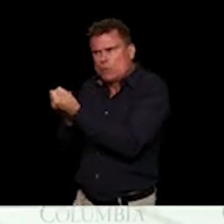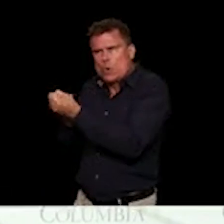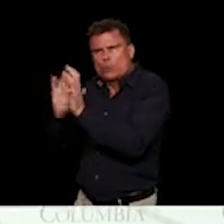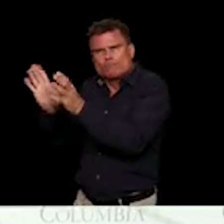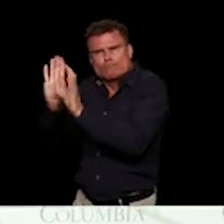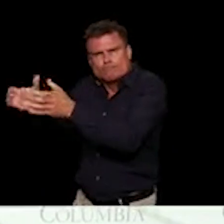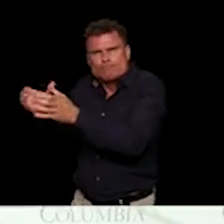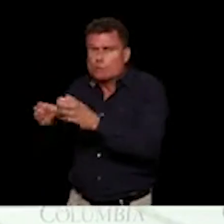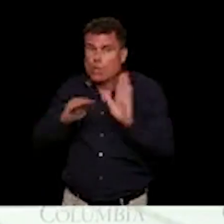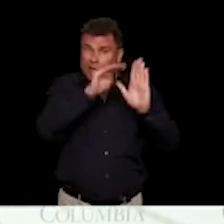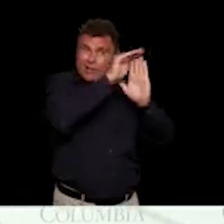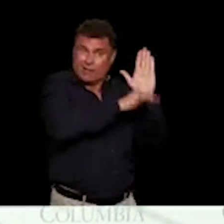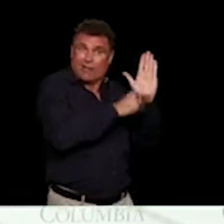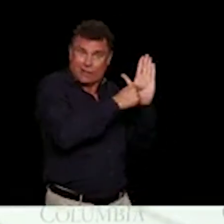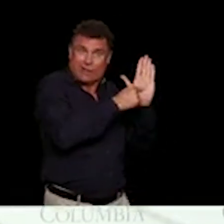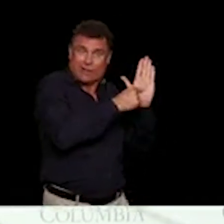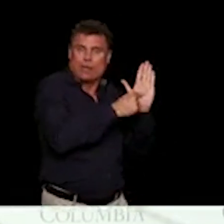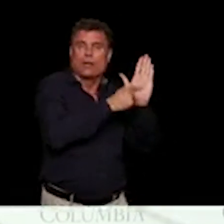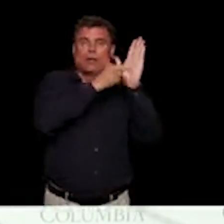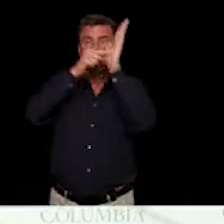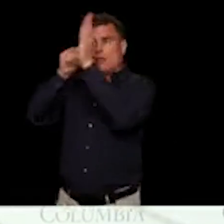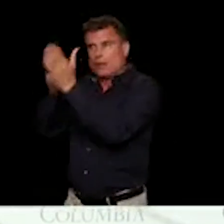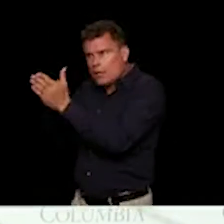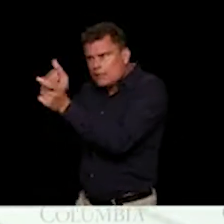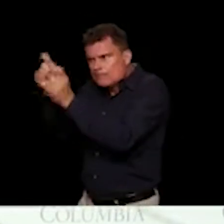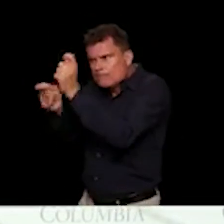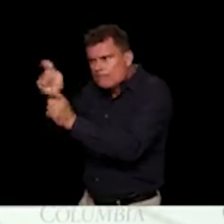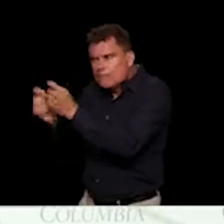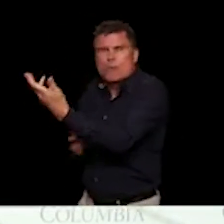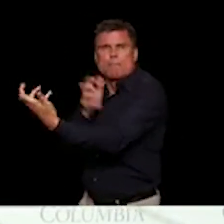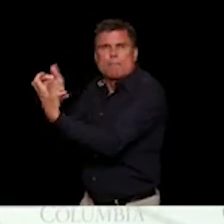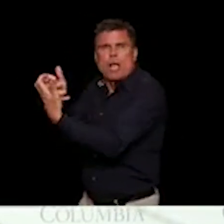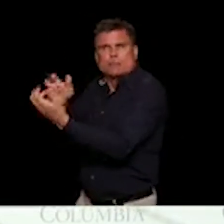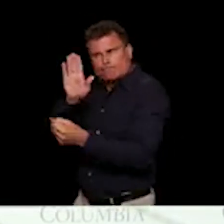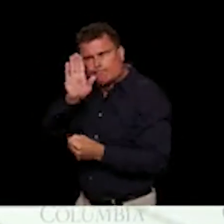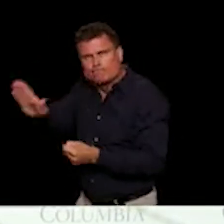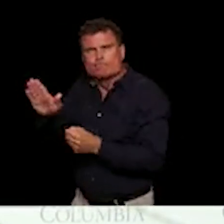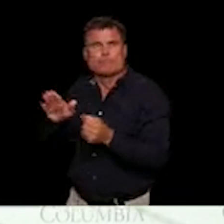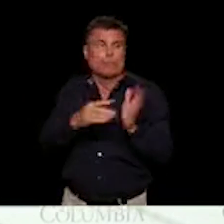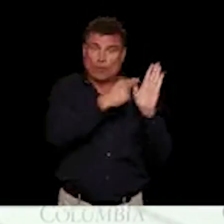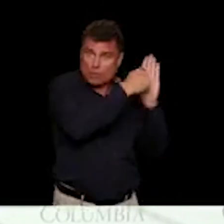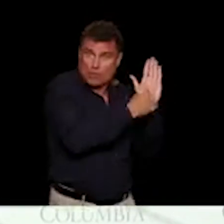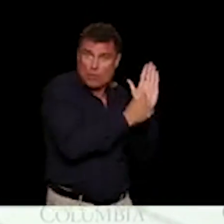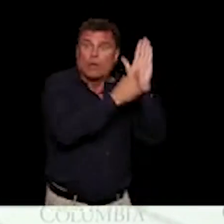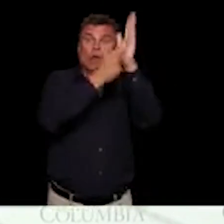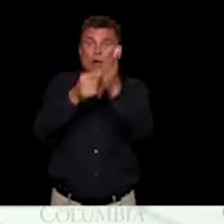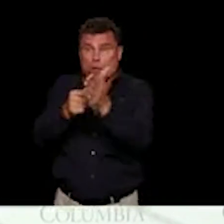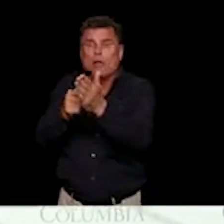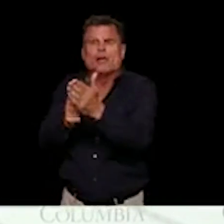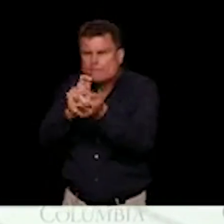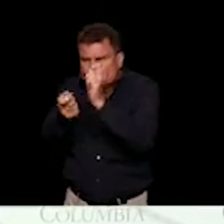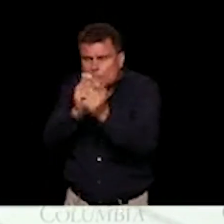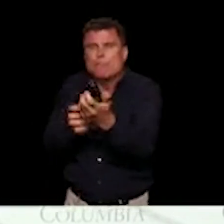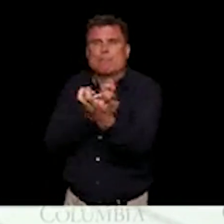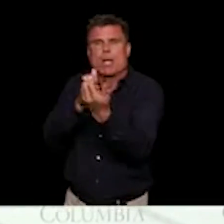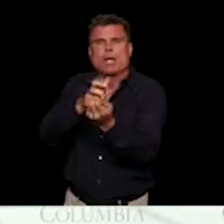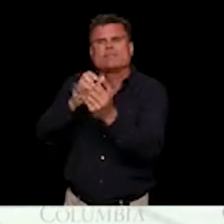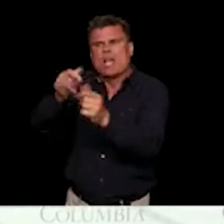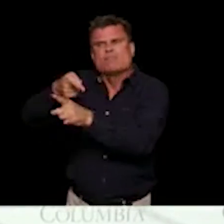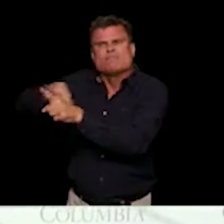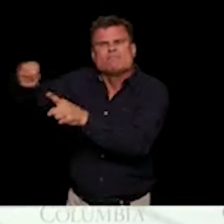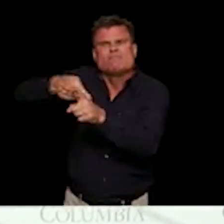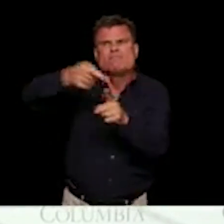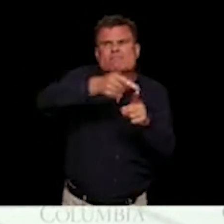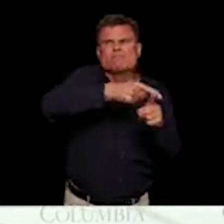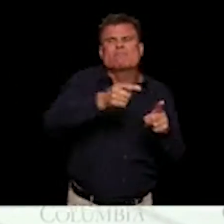your place of study, you will probably have questions. You will need support. And one of the areas where public health has been working very,